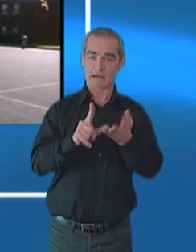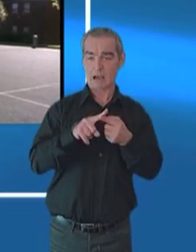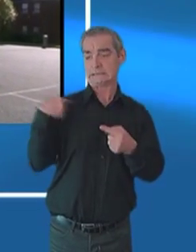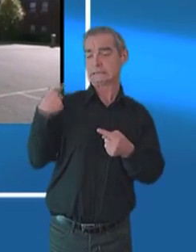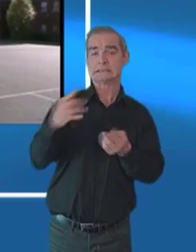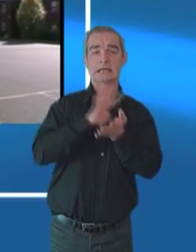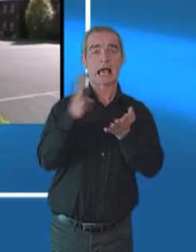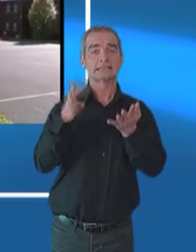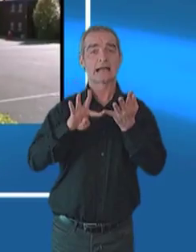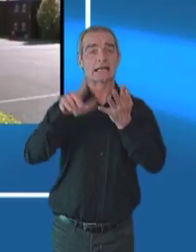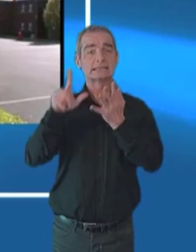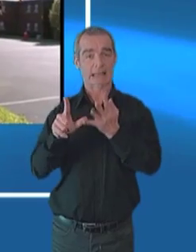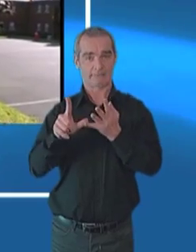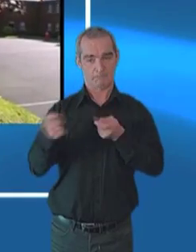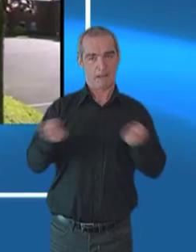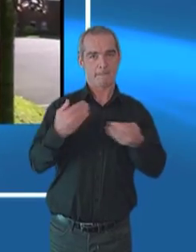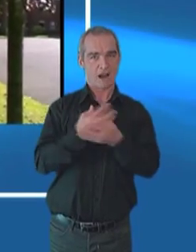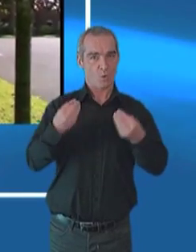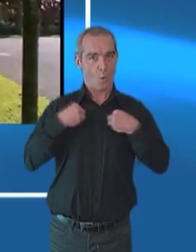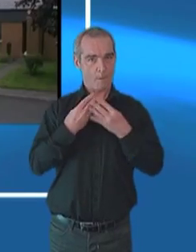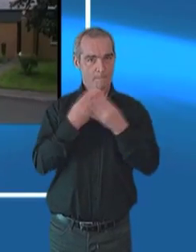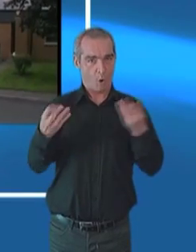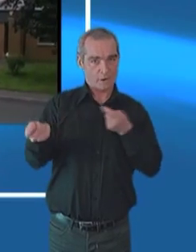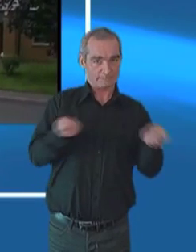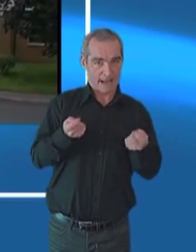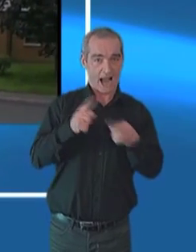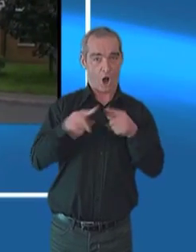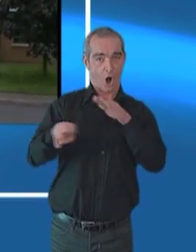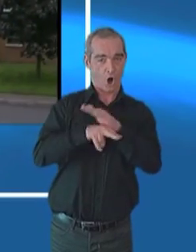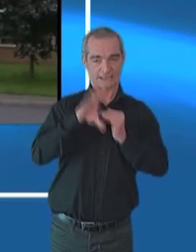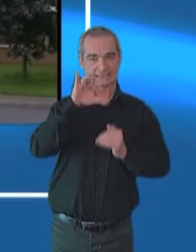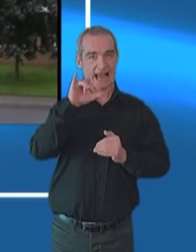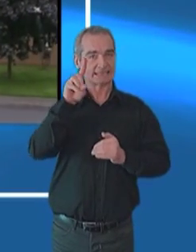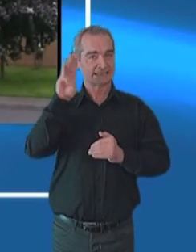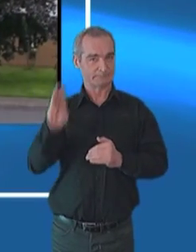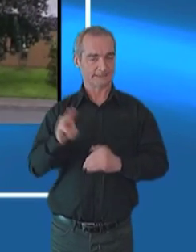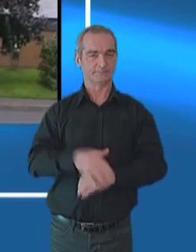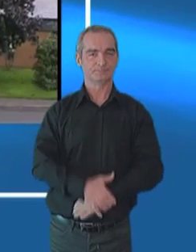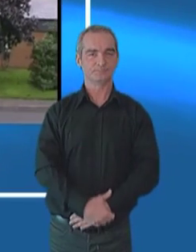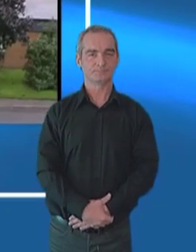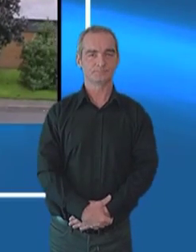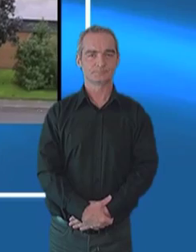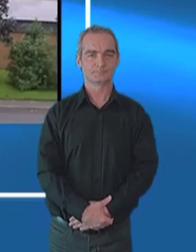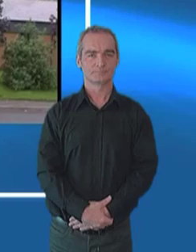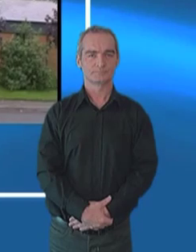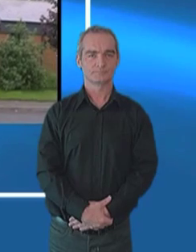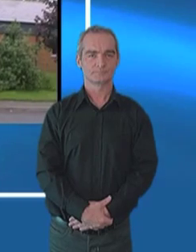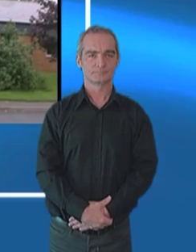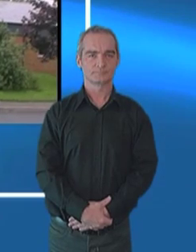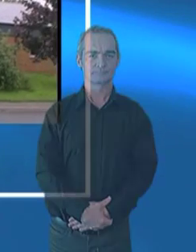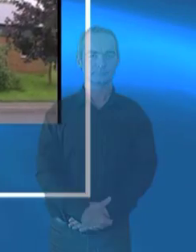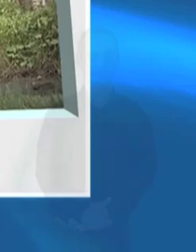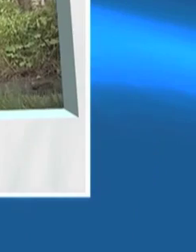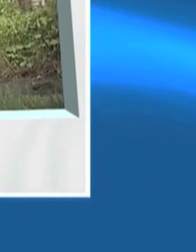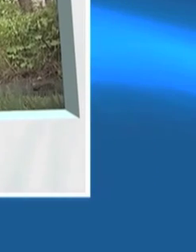since 1997 is managed by its own board of management under the trusteeship of the Catholic Institute for Deaf People.